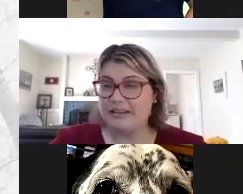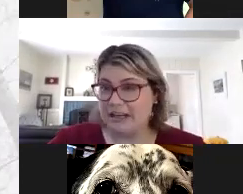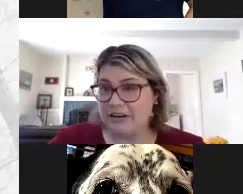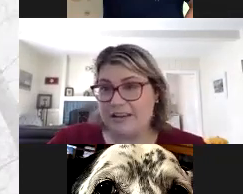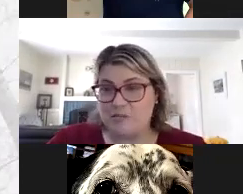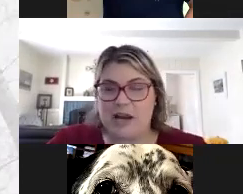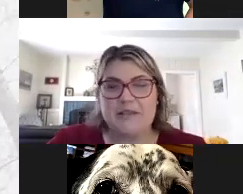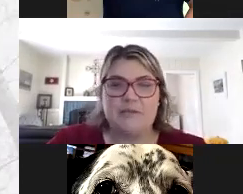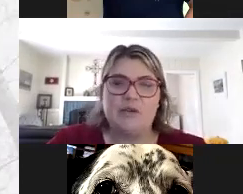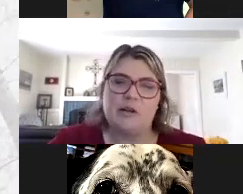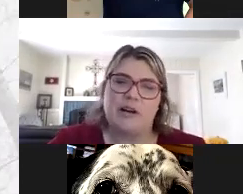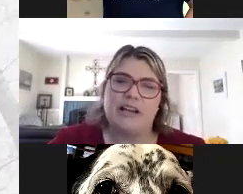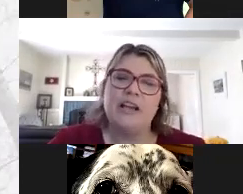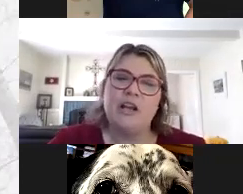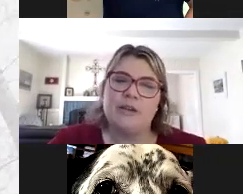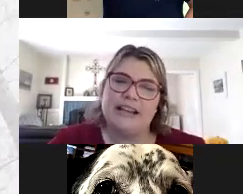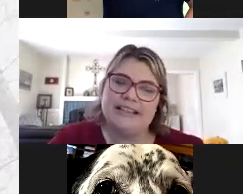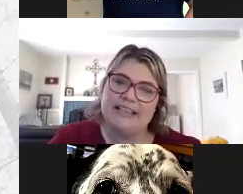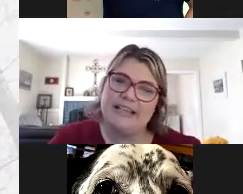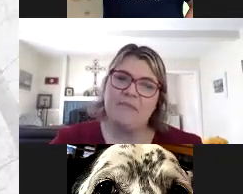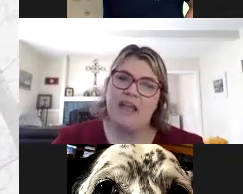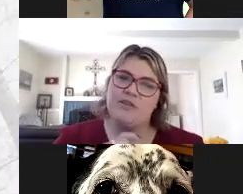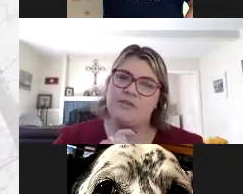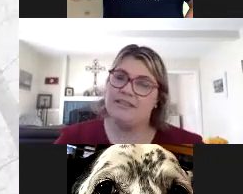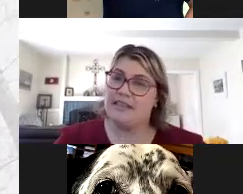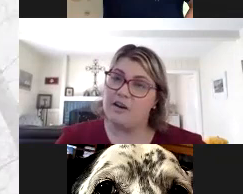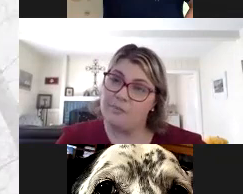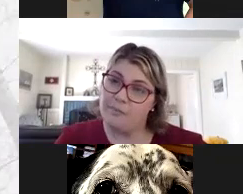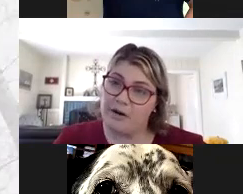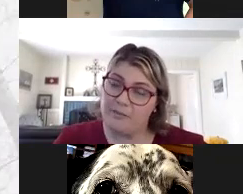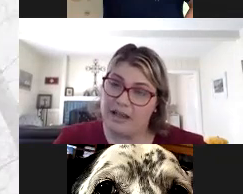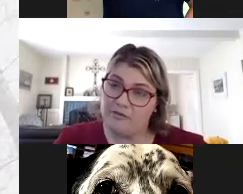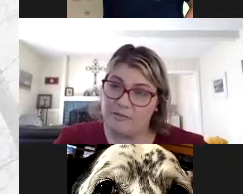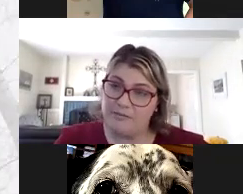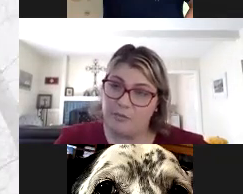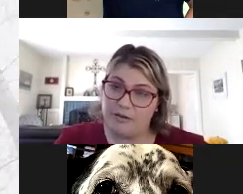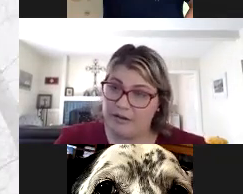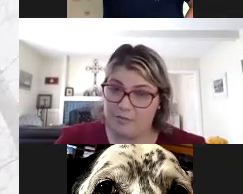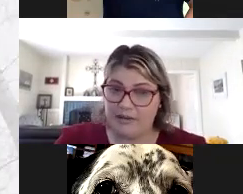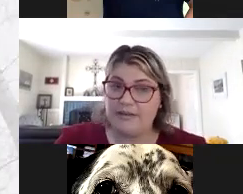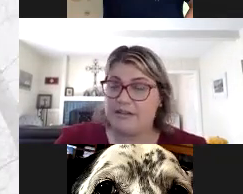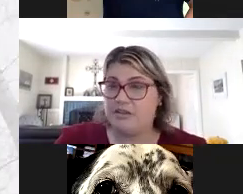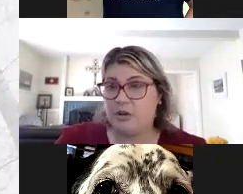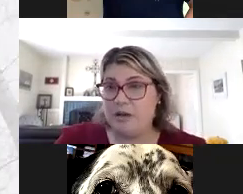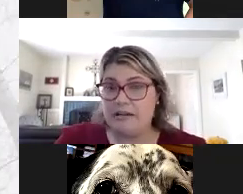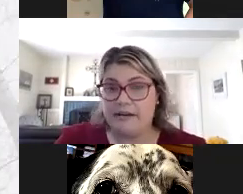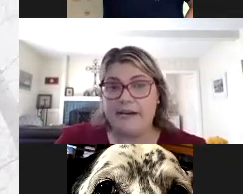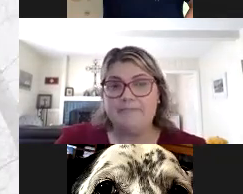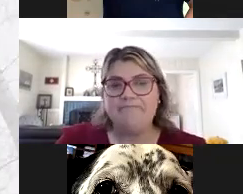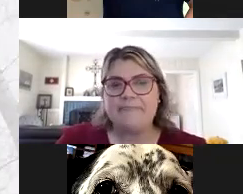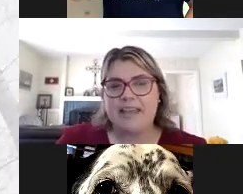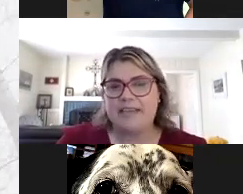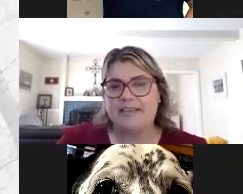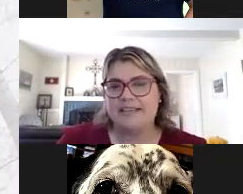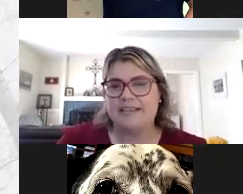larger military than perhaps the Democratic Party would like to see. And you can see their party platform and more of their beliefs on